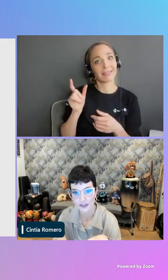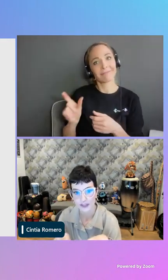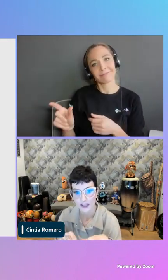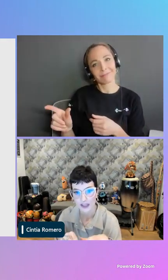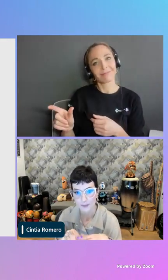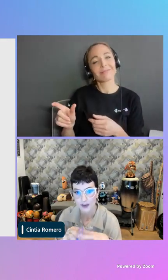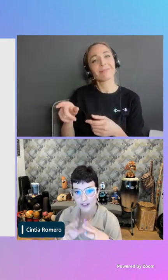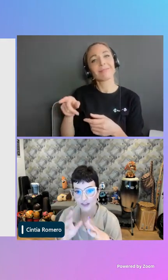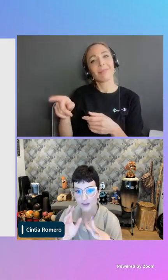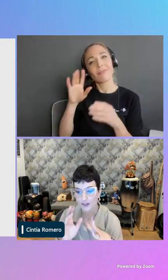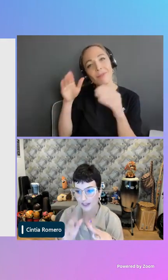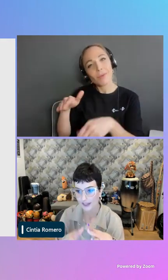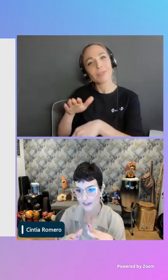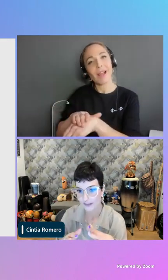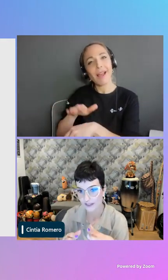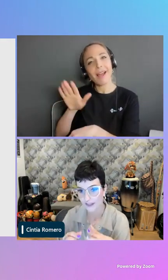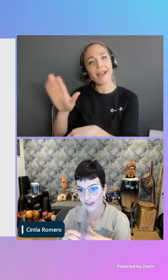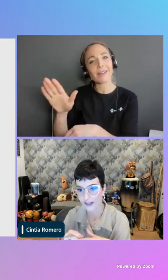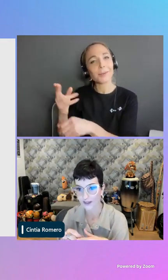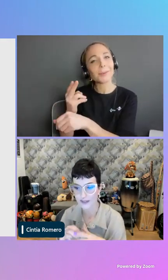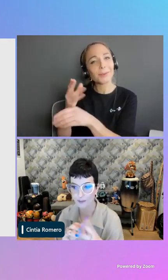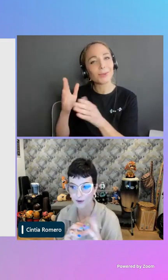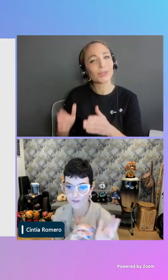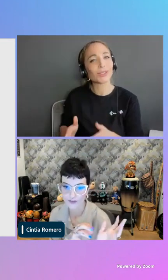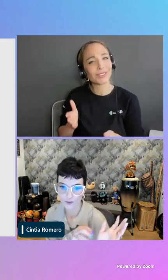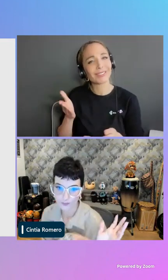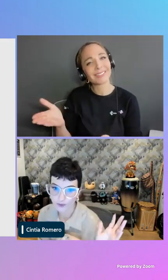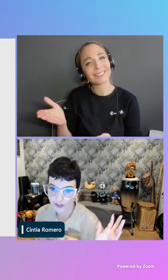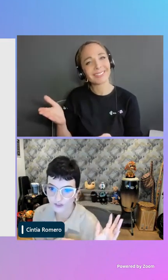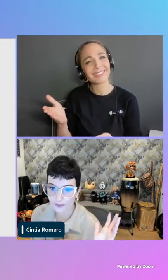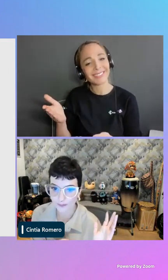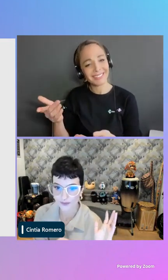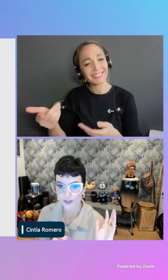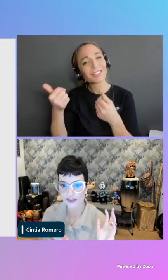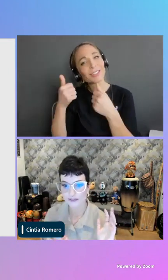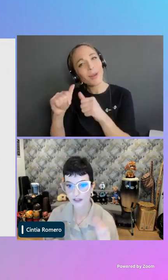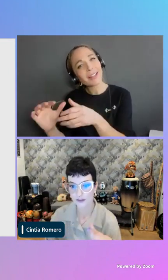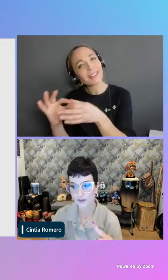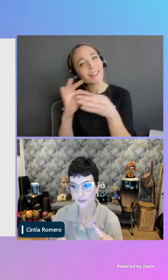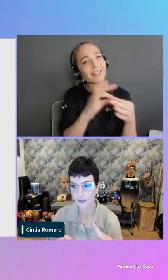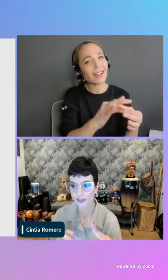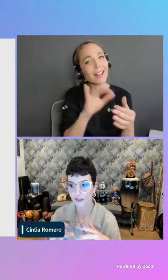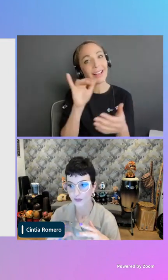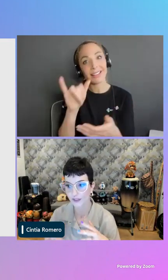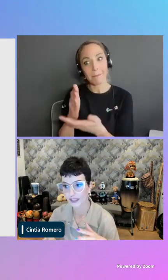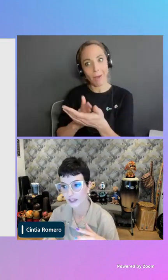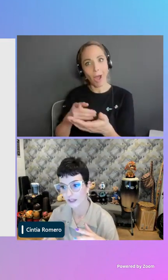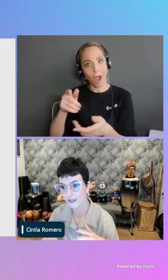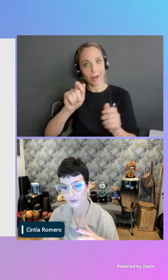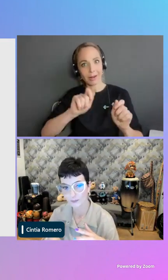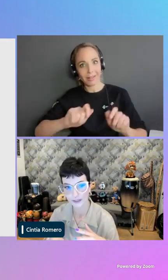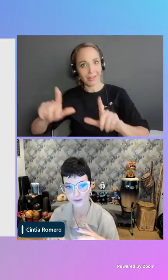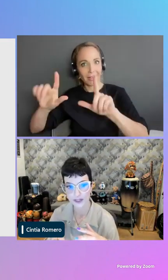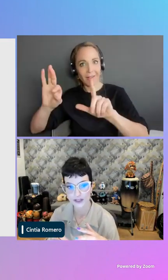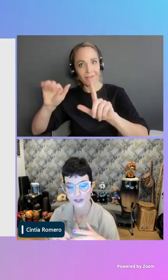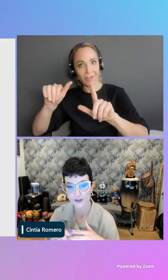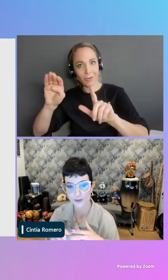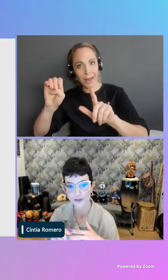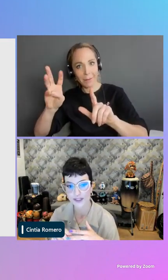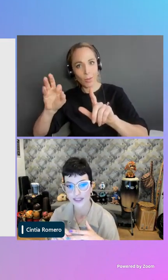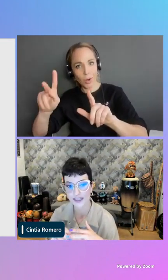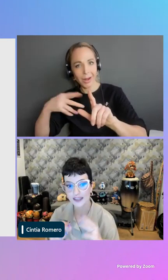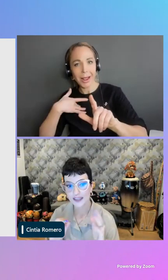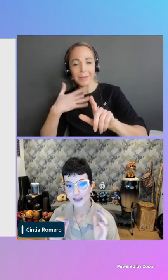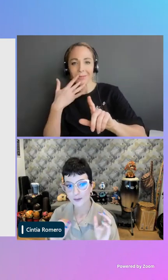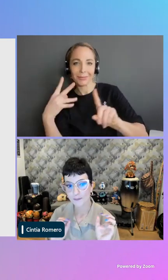users. I'm trying to connect this part of the framework to the Pinterest value to make it unique to Pinterest. So